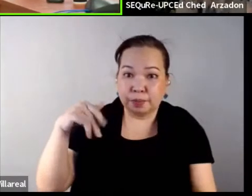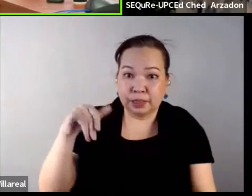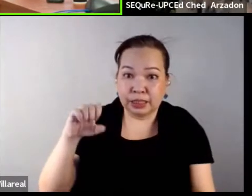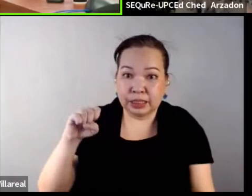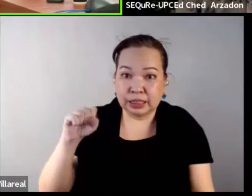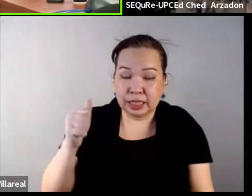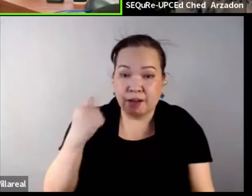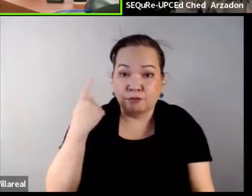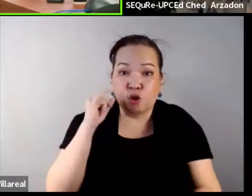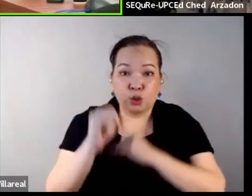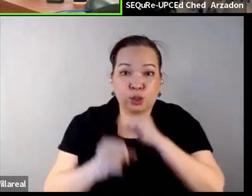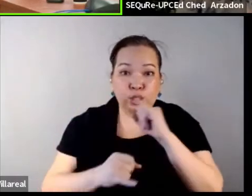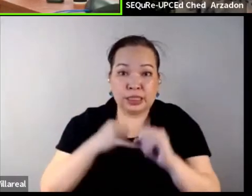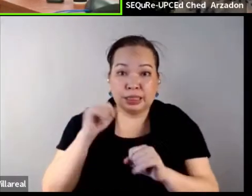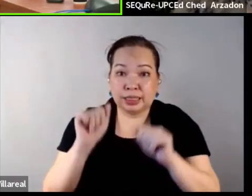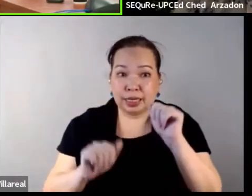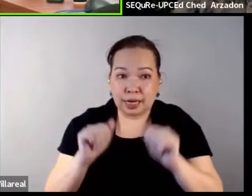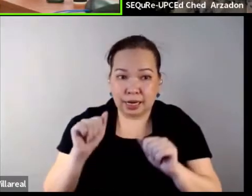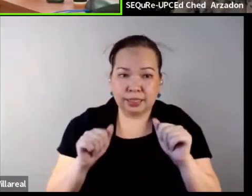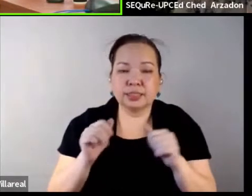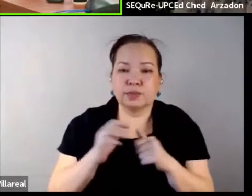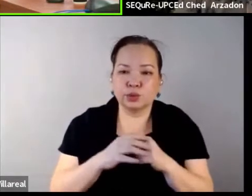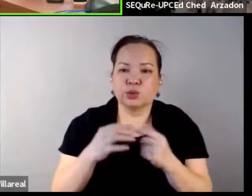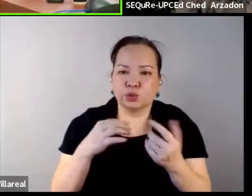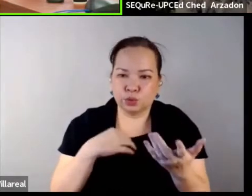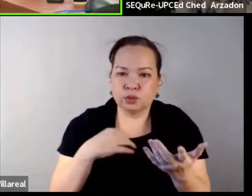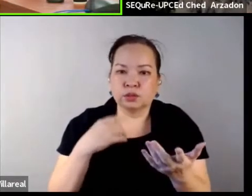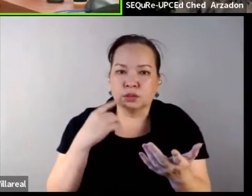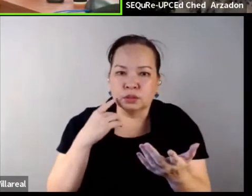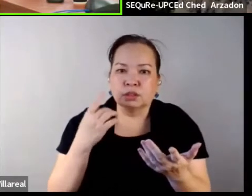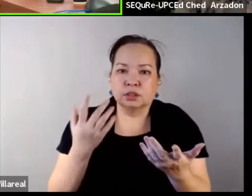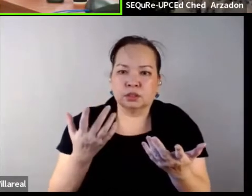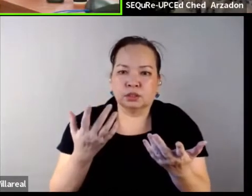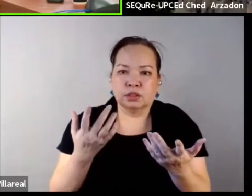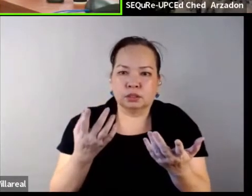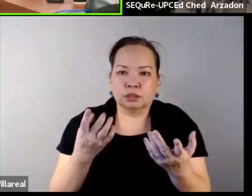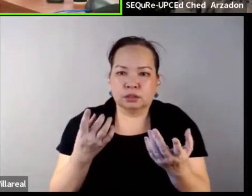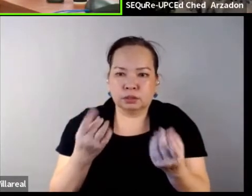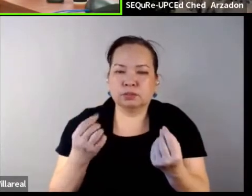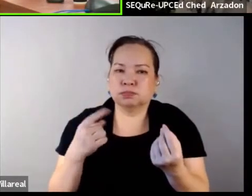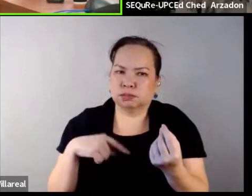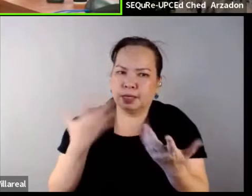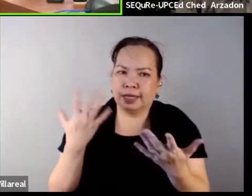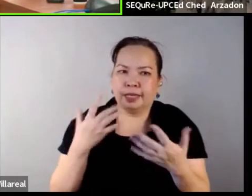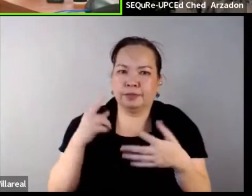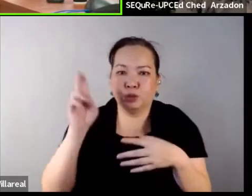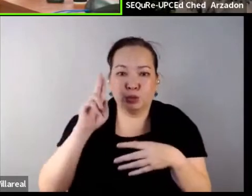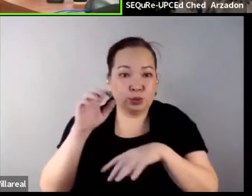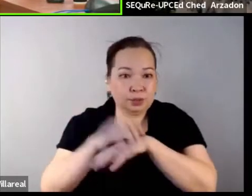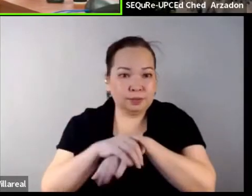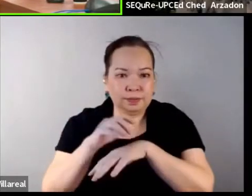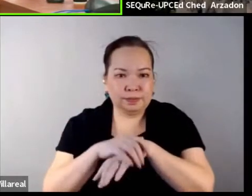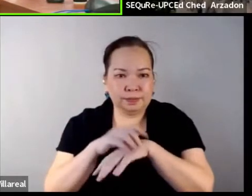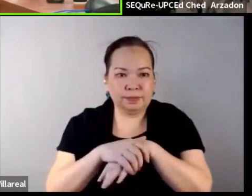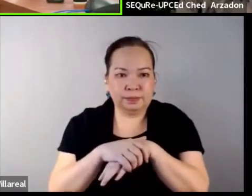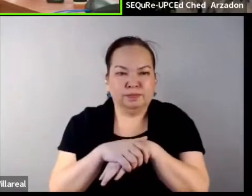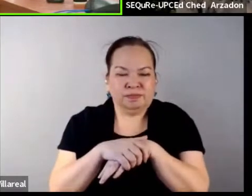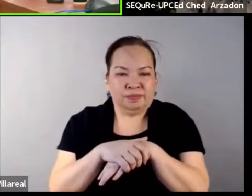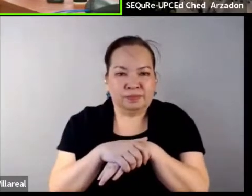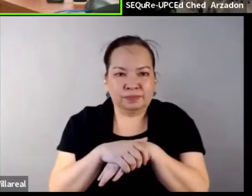international will be 19 languages. So that's why doon tayo sa default na English. Yun nga yung sinasabi na,